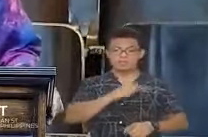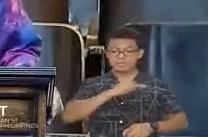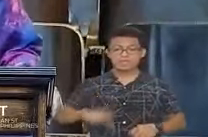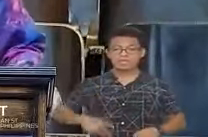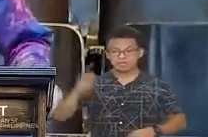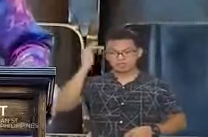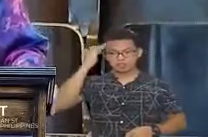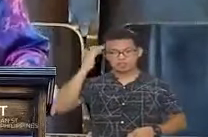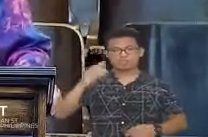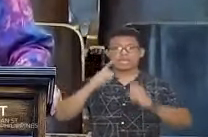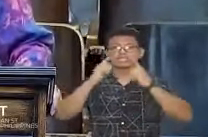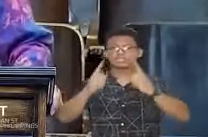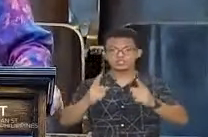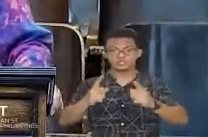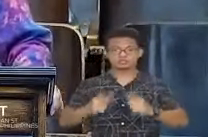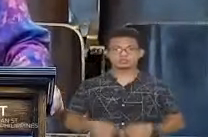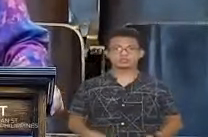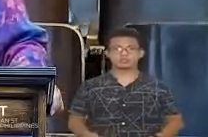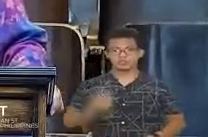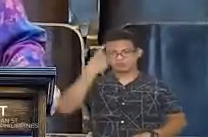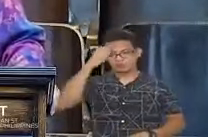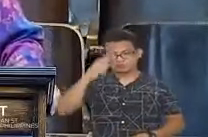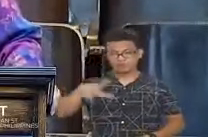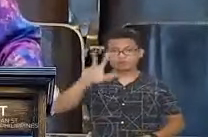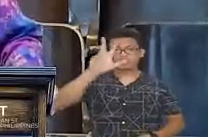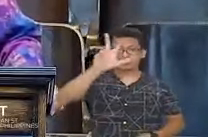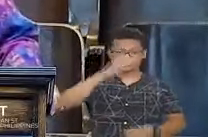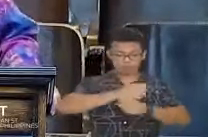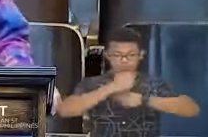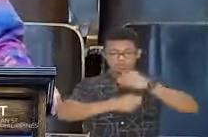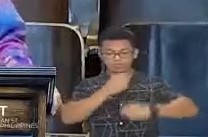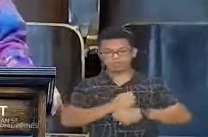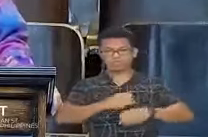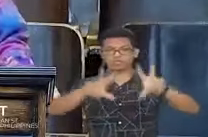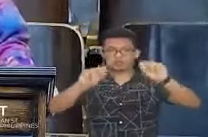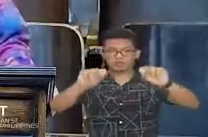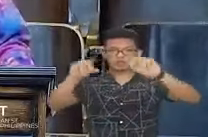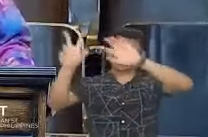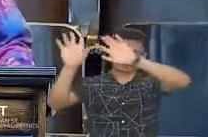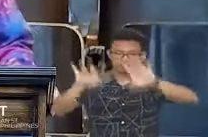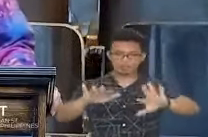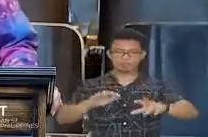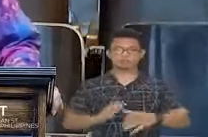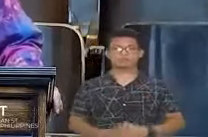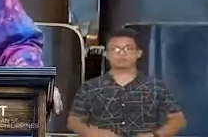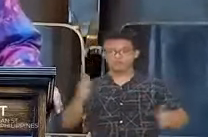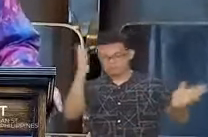that. They look for the answer, but they really know the answer.